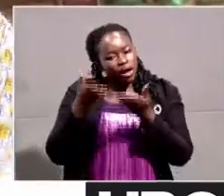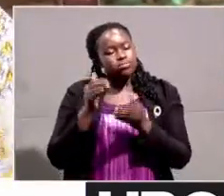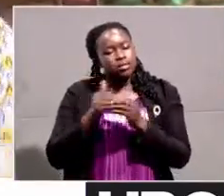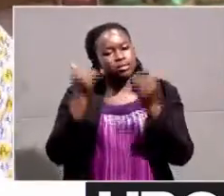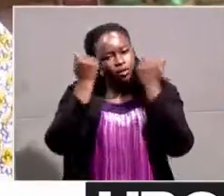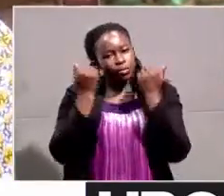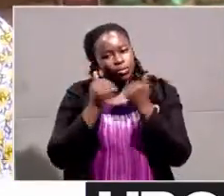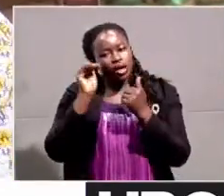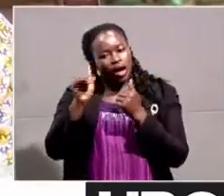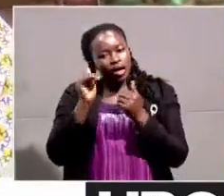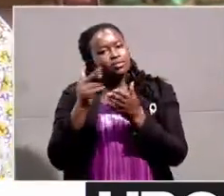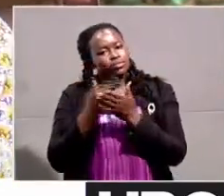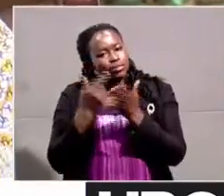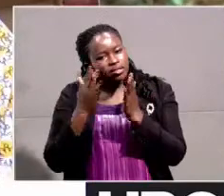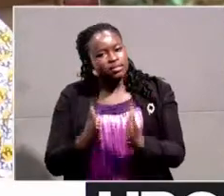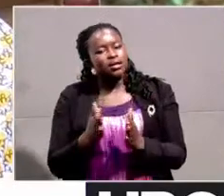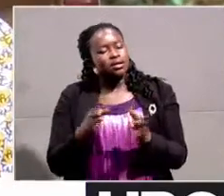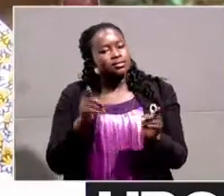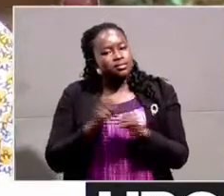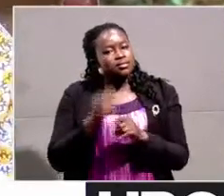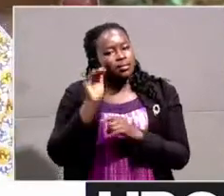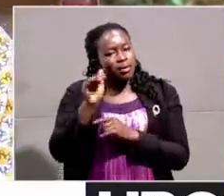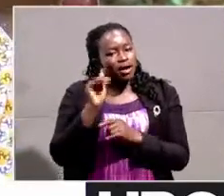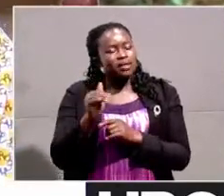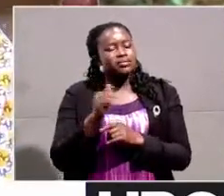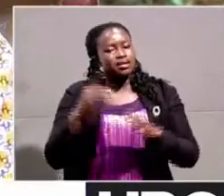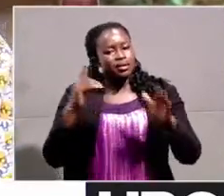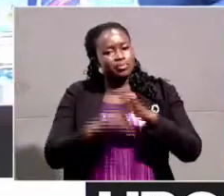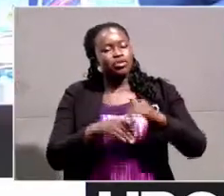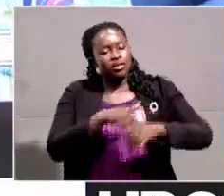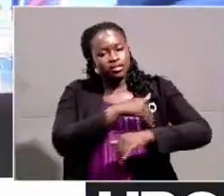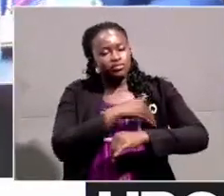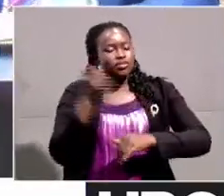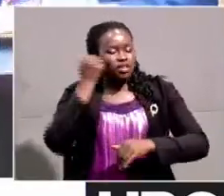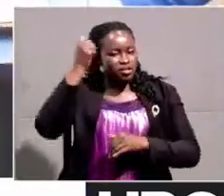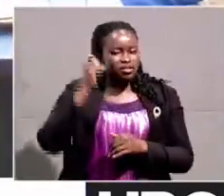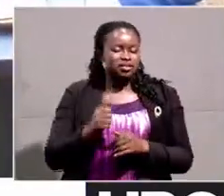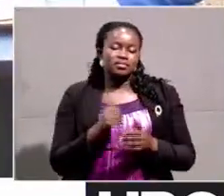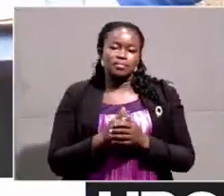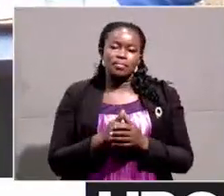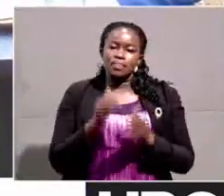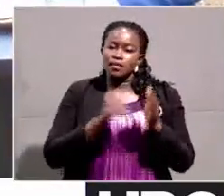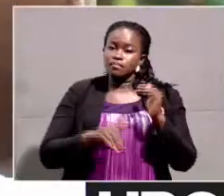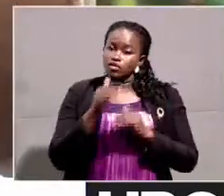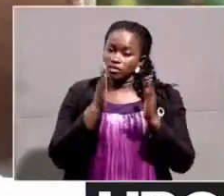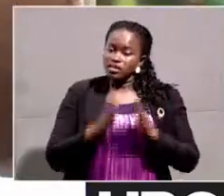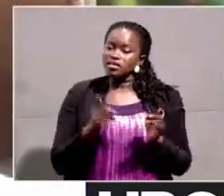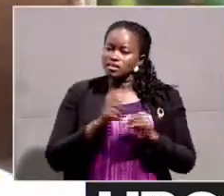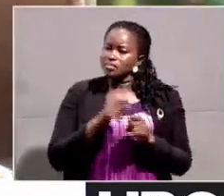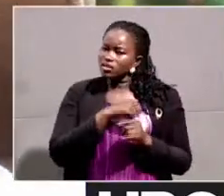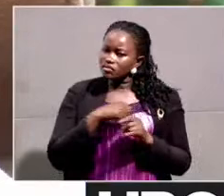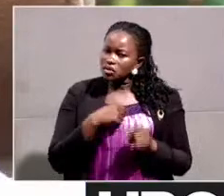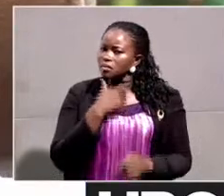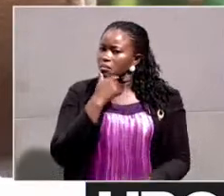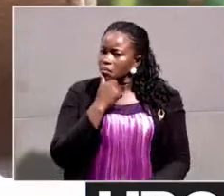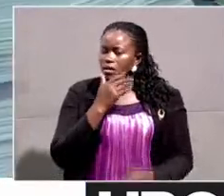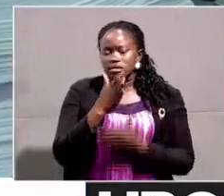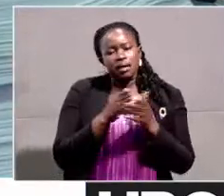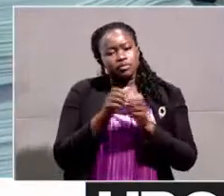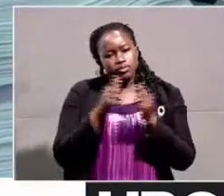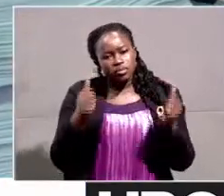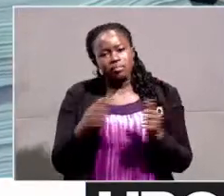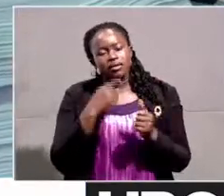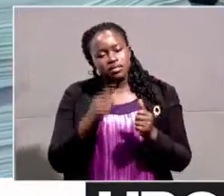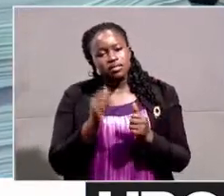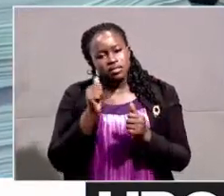registrar, asking the chief judge, the deputy chief justice of Uganda. Professor Kanyihamba also refutes allegations by some newspapers